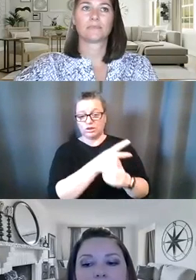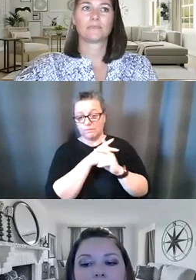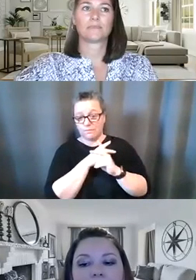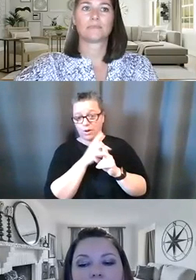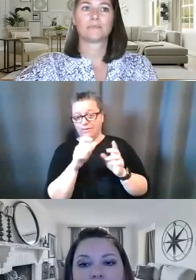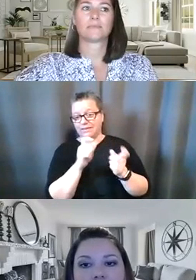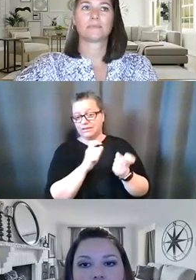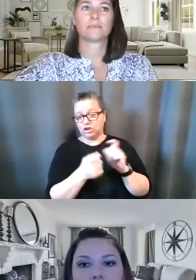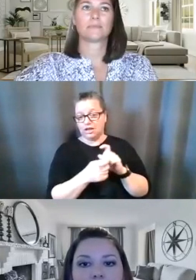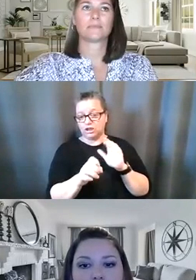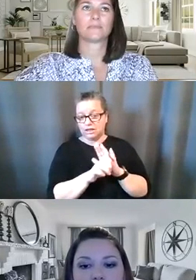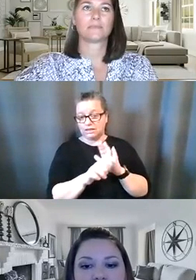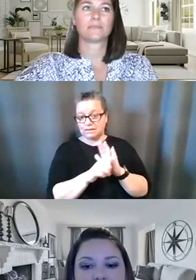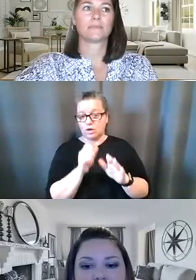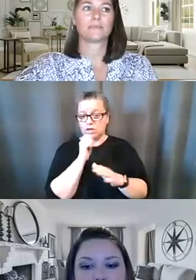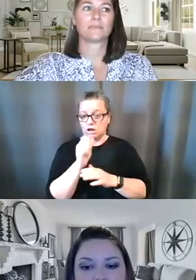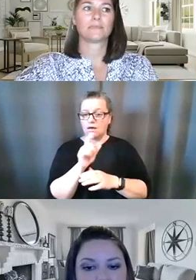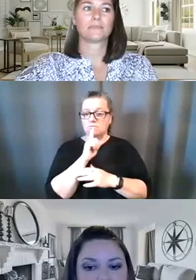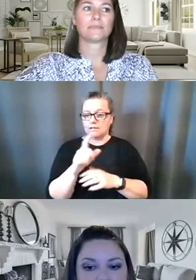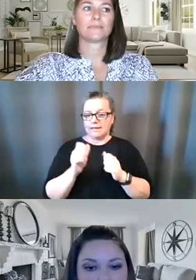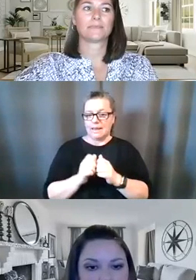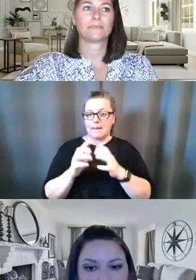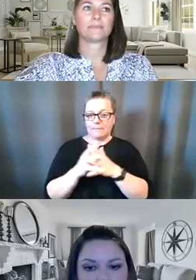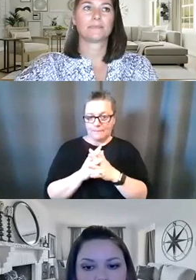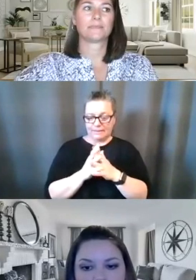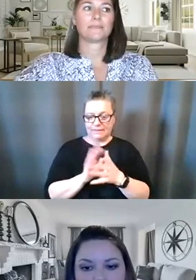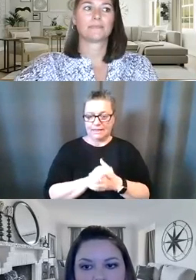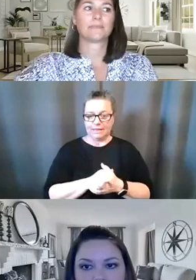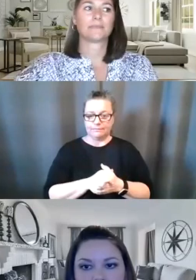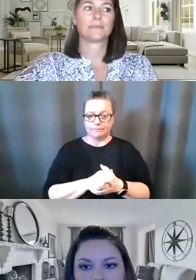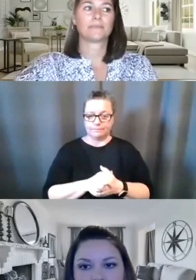an example and not actually implementing it.